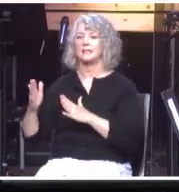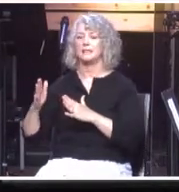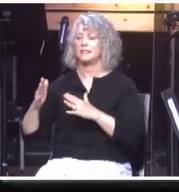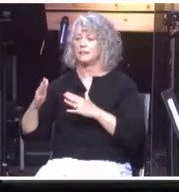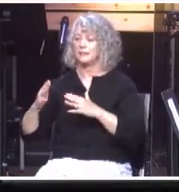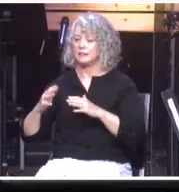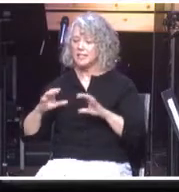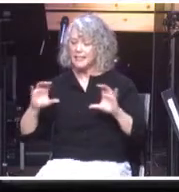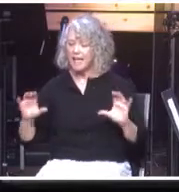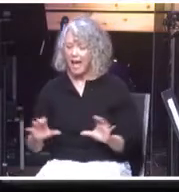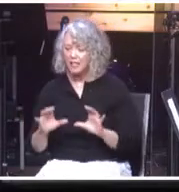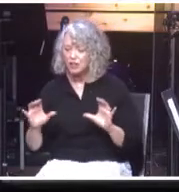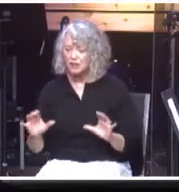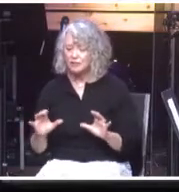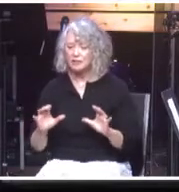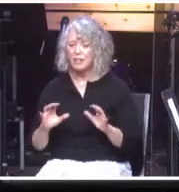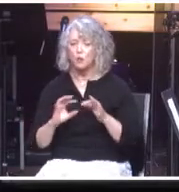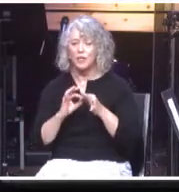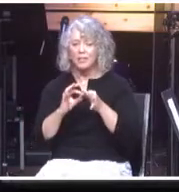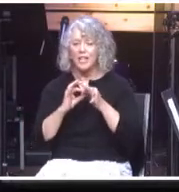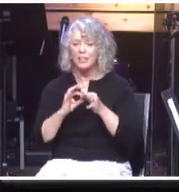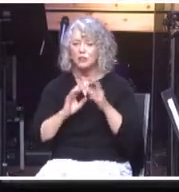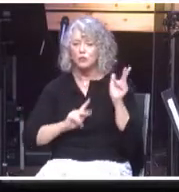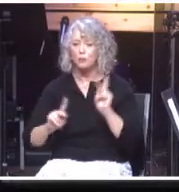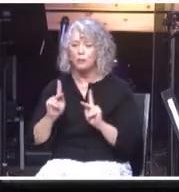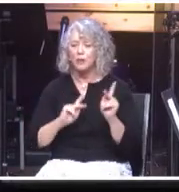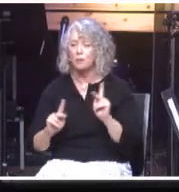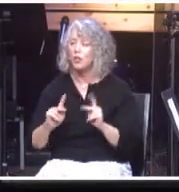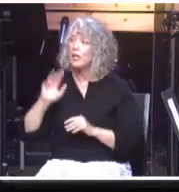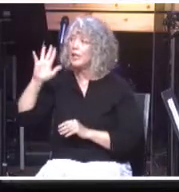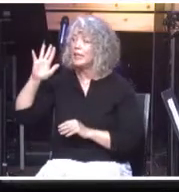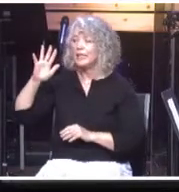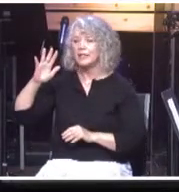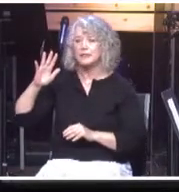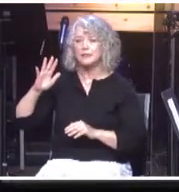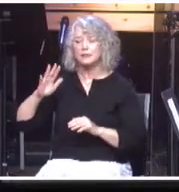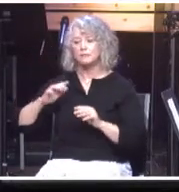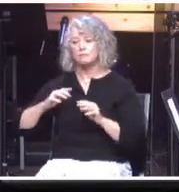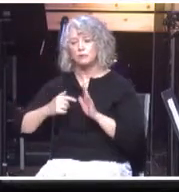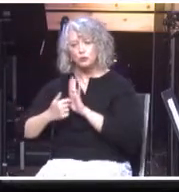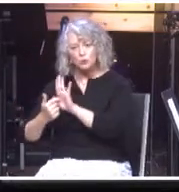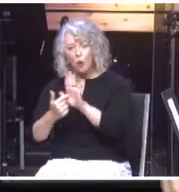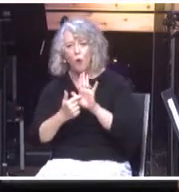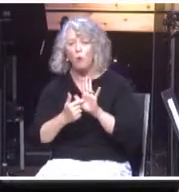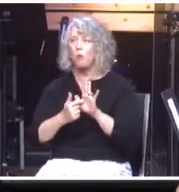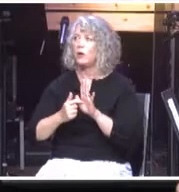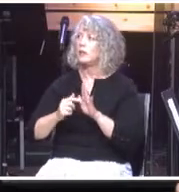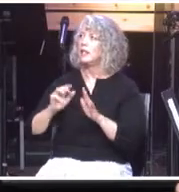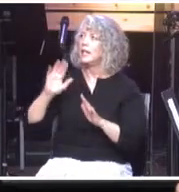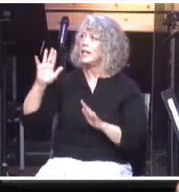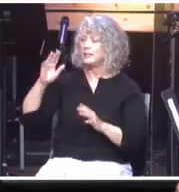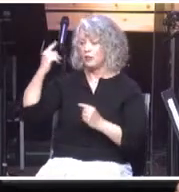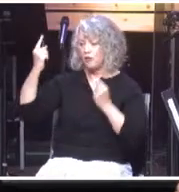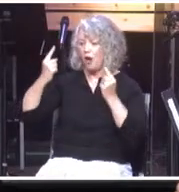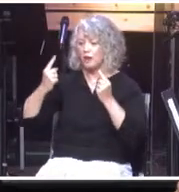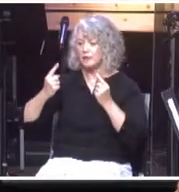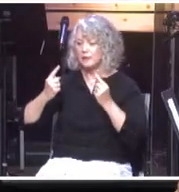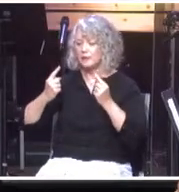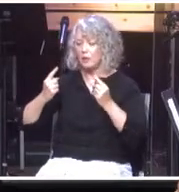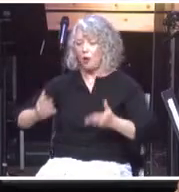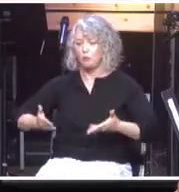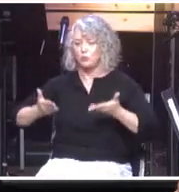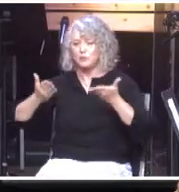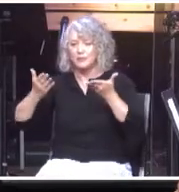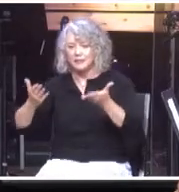with respect to human beings. His judgments are expressions of his thoughts. And these thoughts